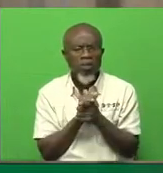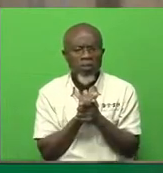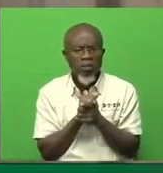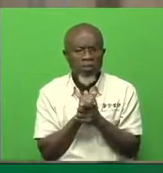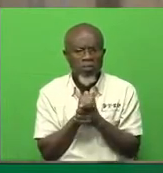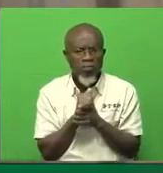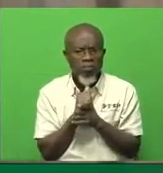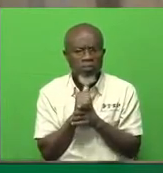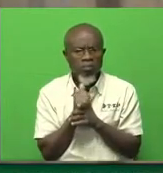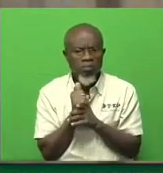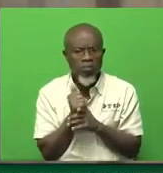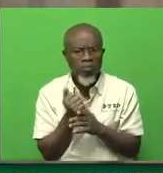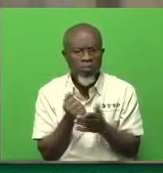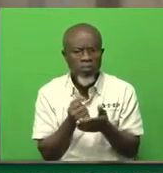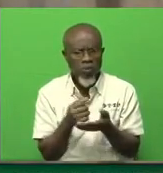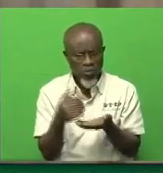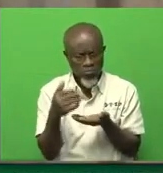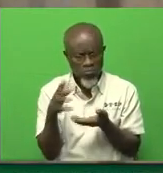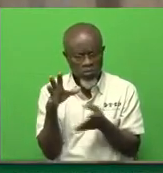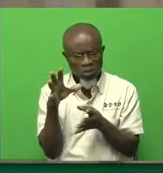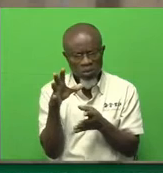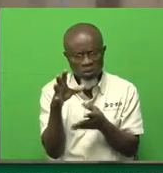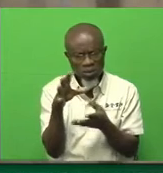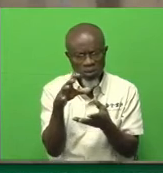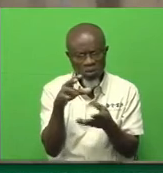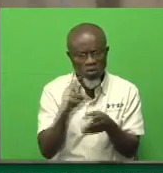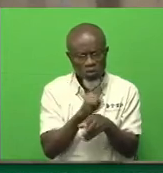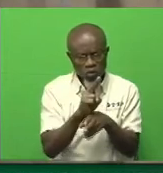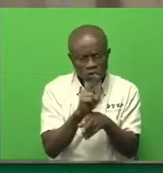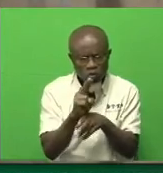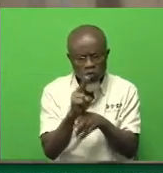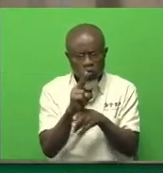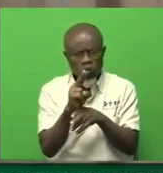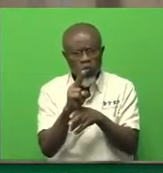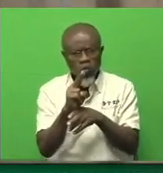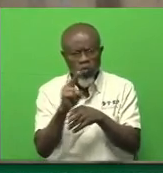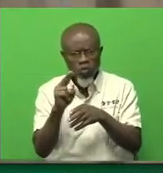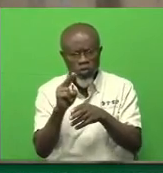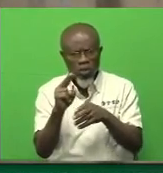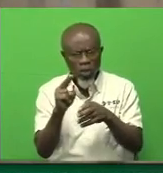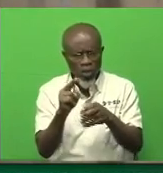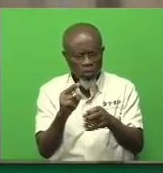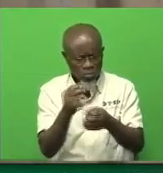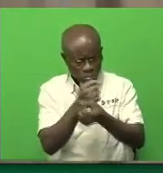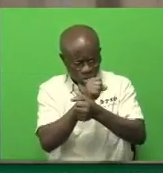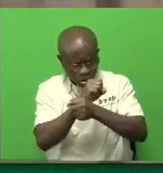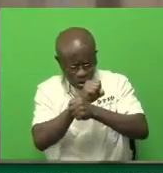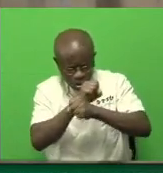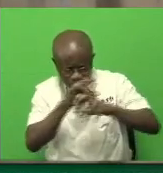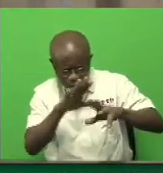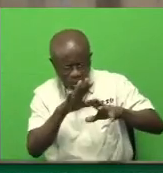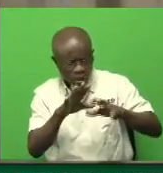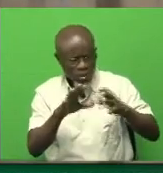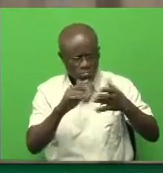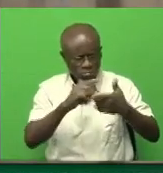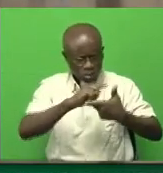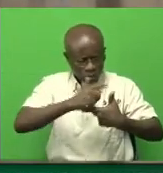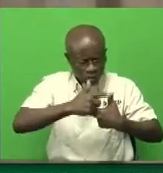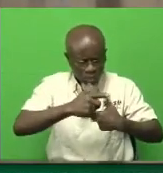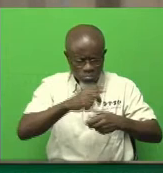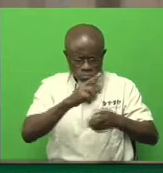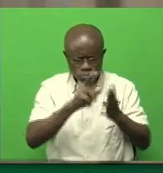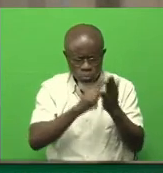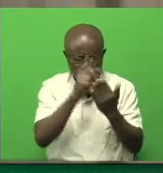laptop provision program where you knew when you passed sea and you went into form one you had access to a laptop